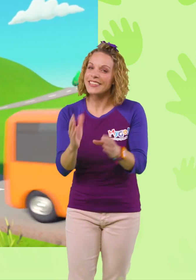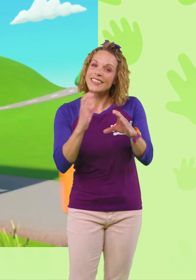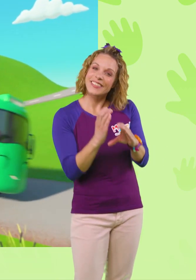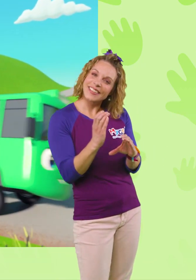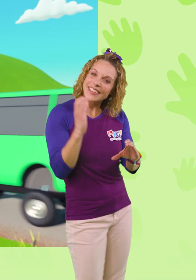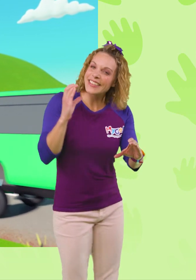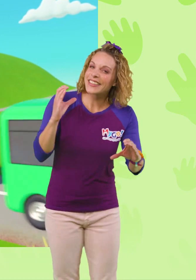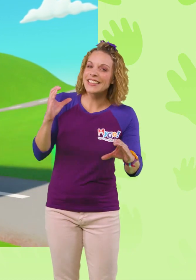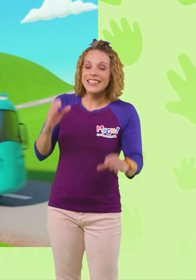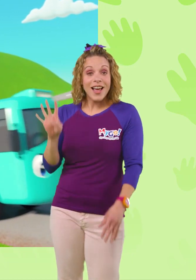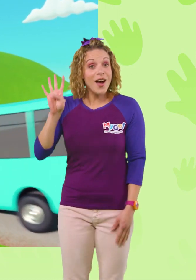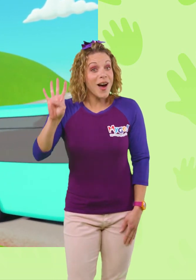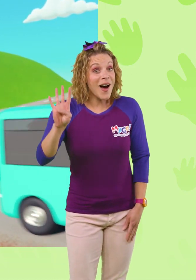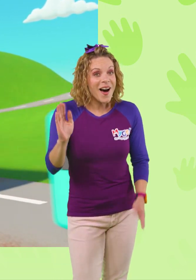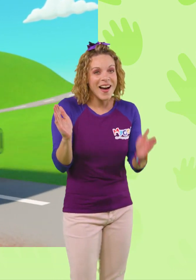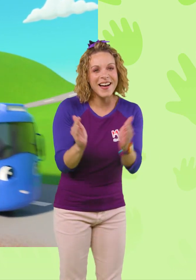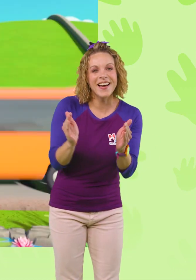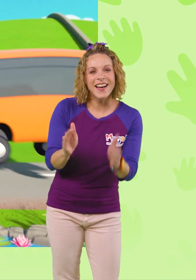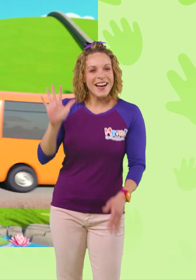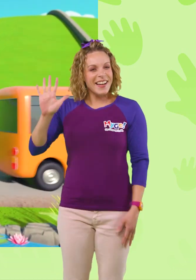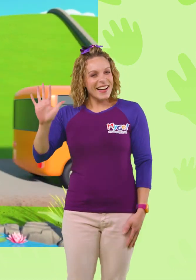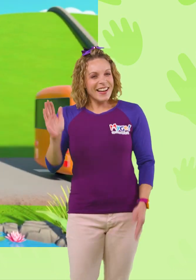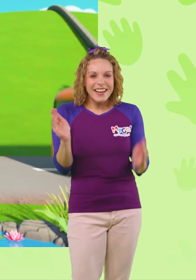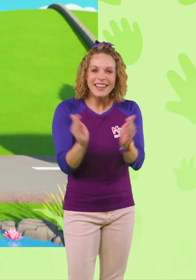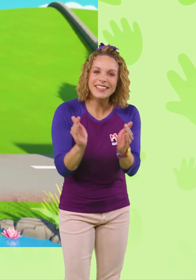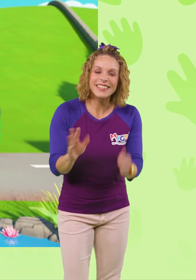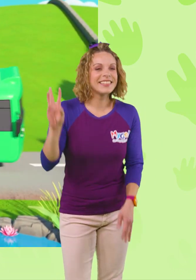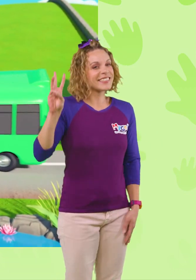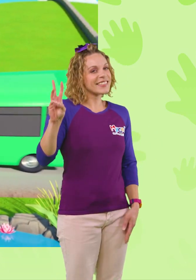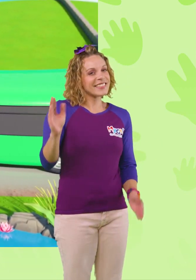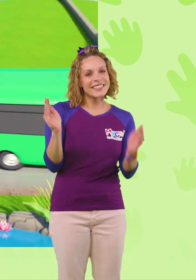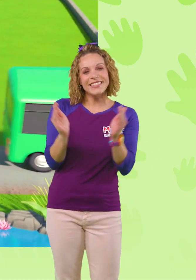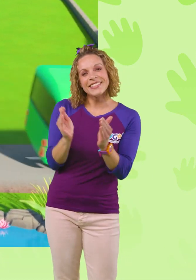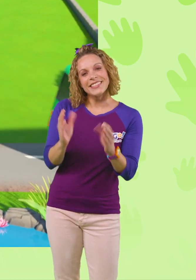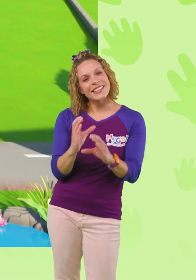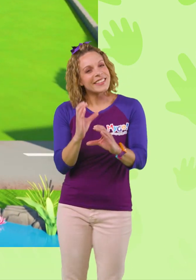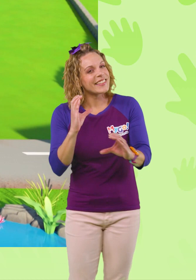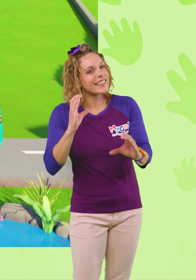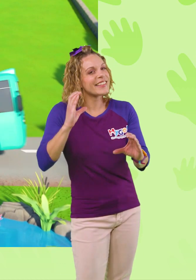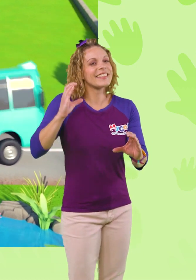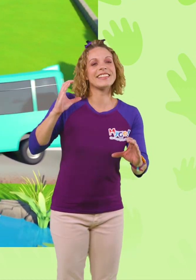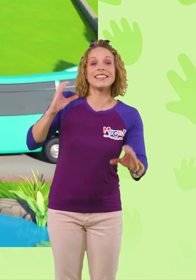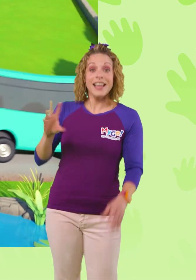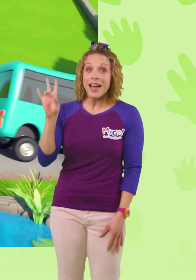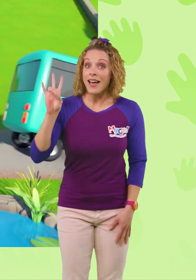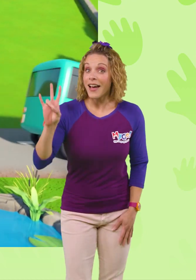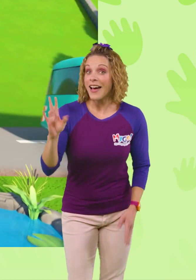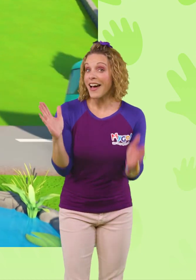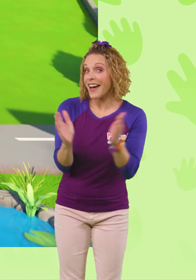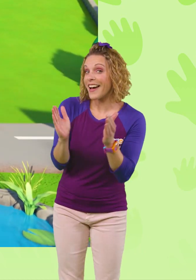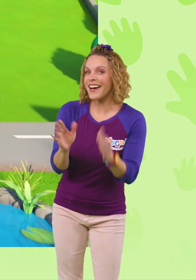three little buses. Four little, five little, six little